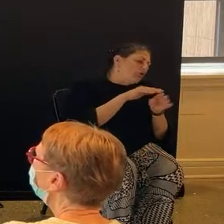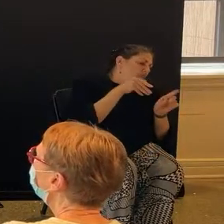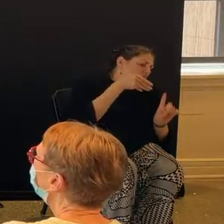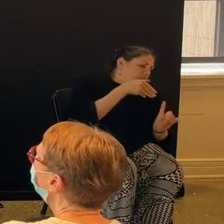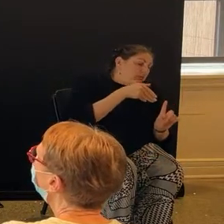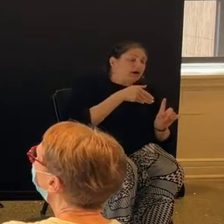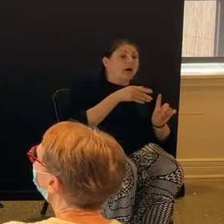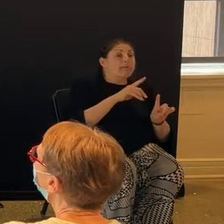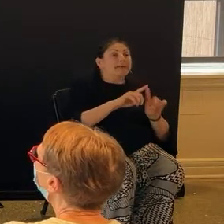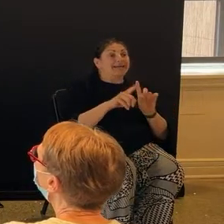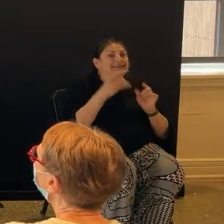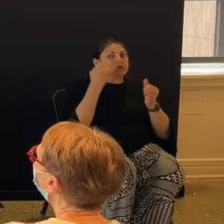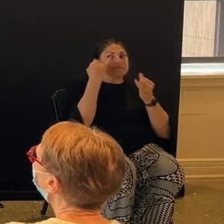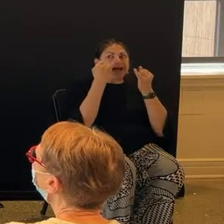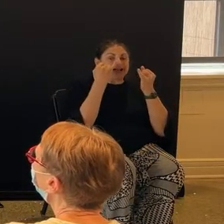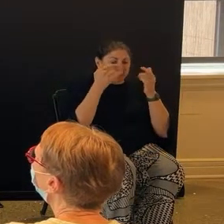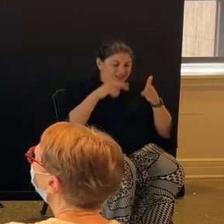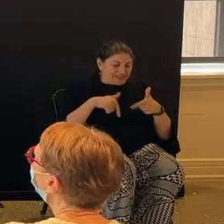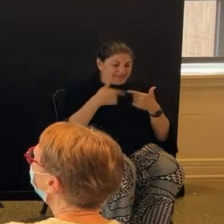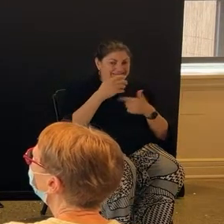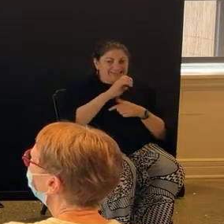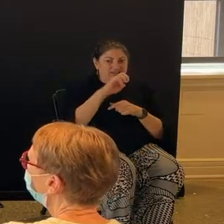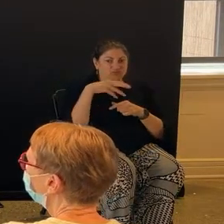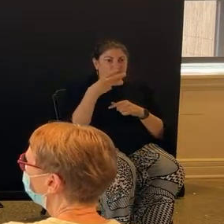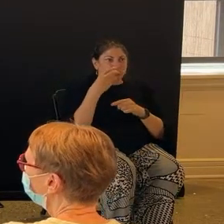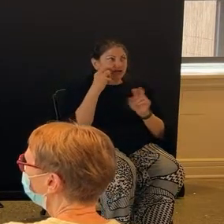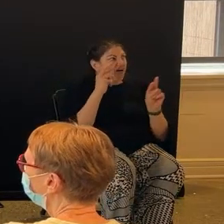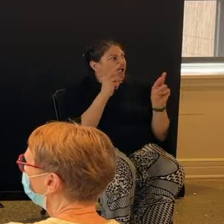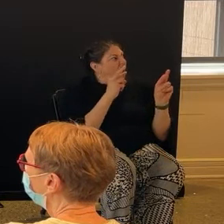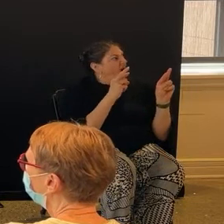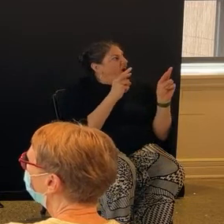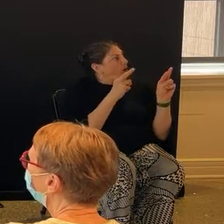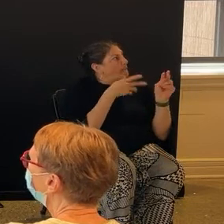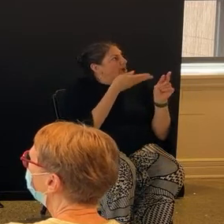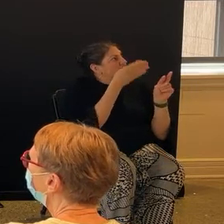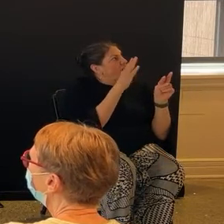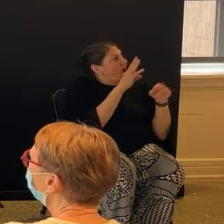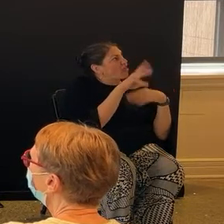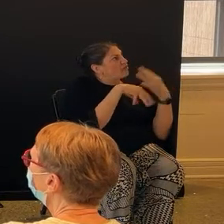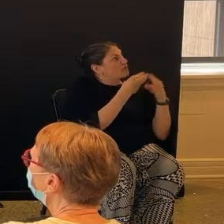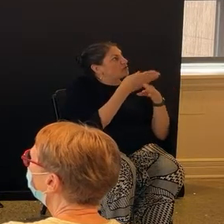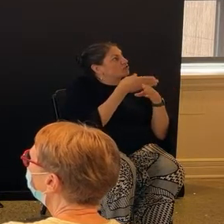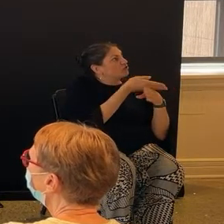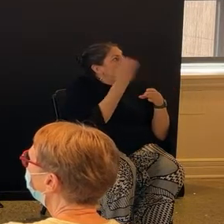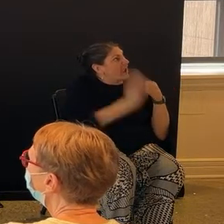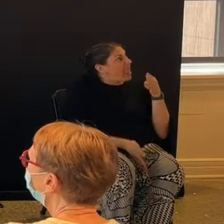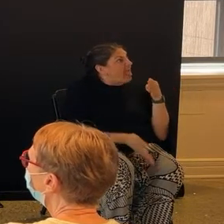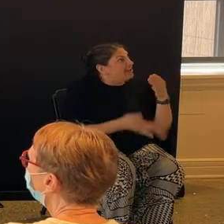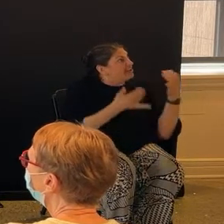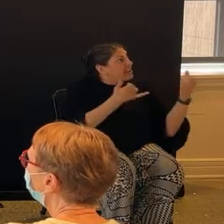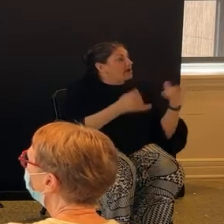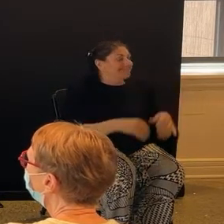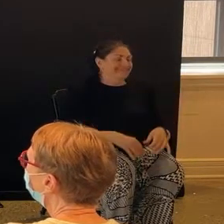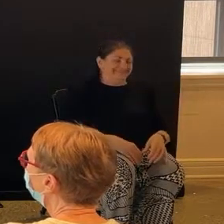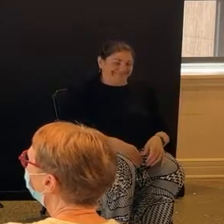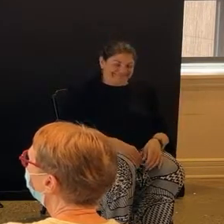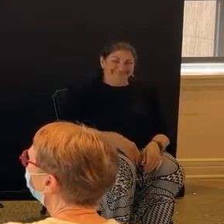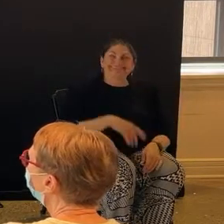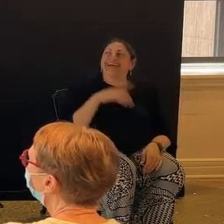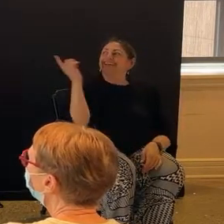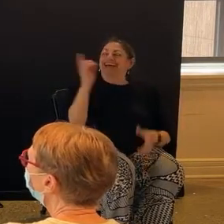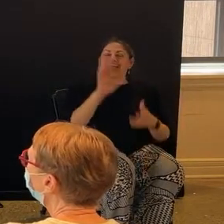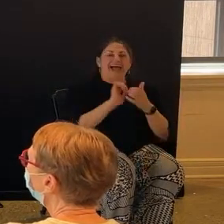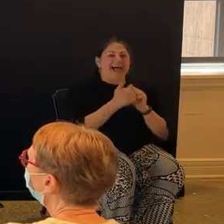and looking up and seeing this bearing down on you and thinking, oh my God, you know, the world is ending. And so this is what Mount St. Helens looked